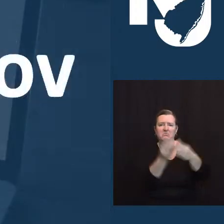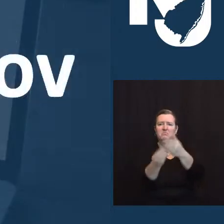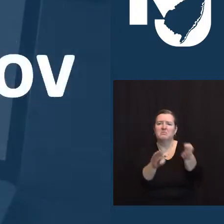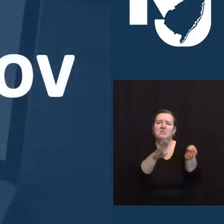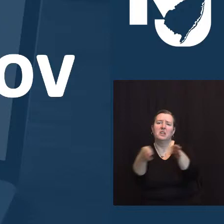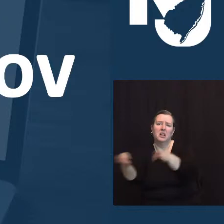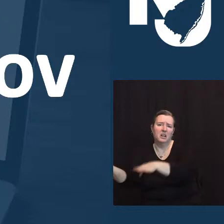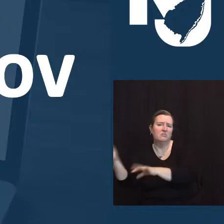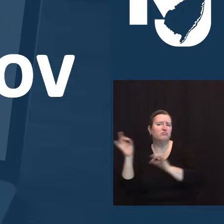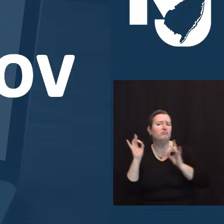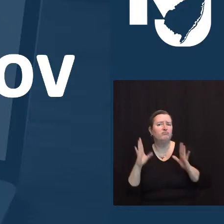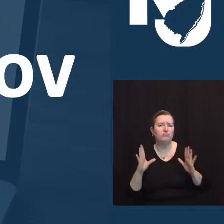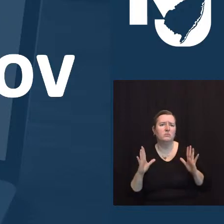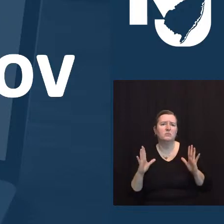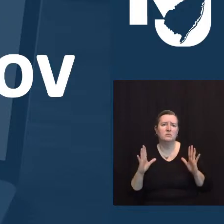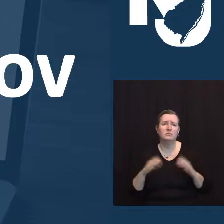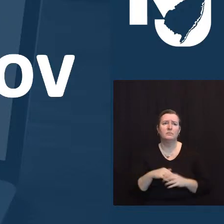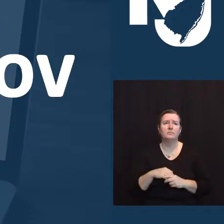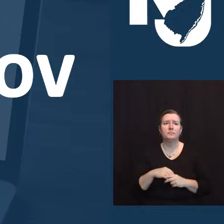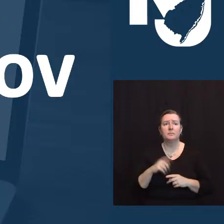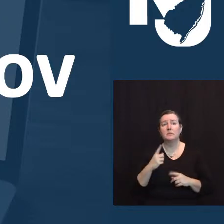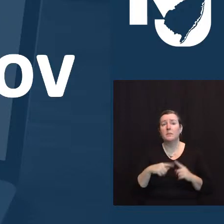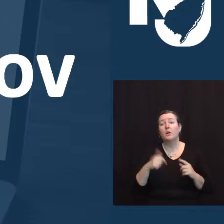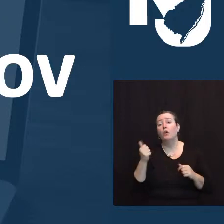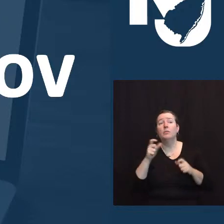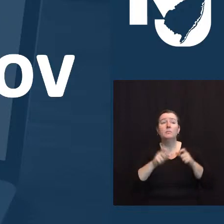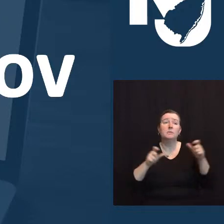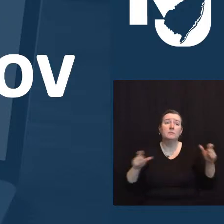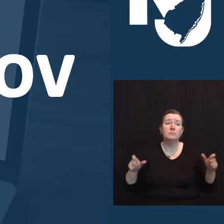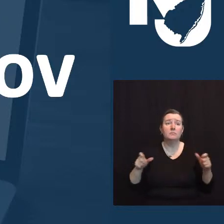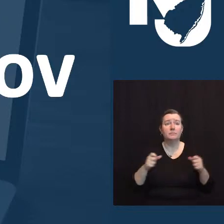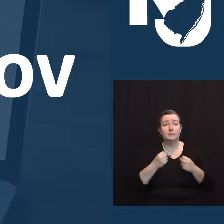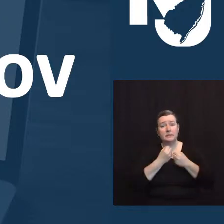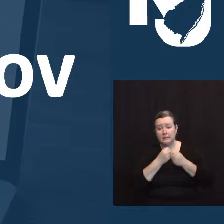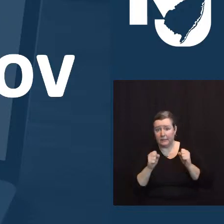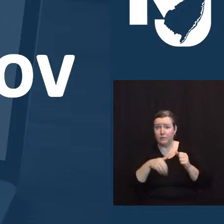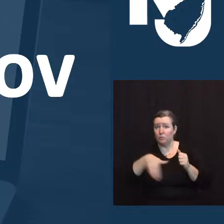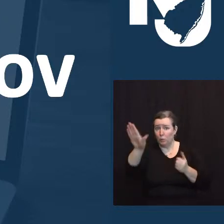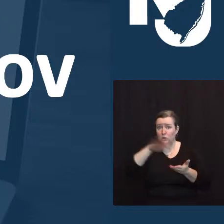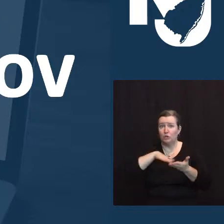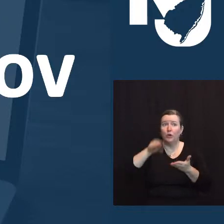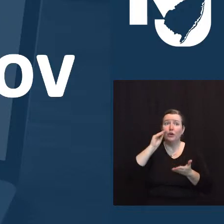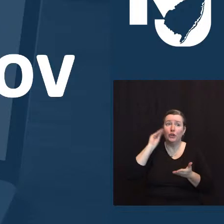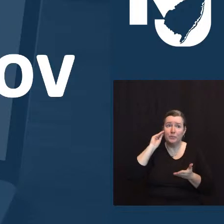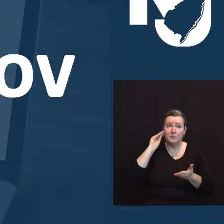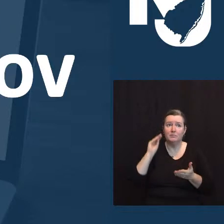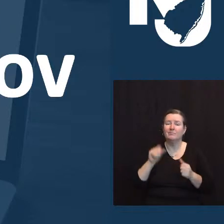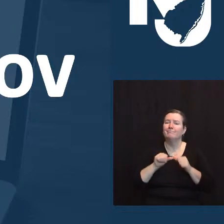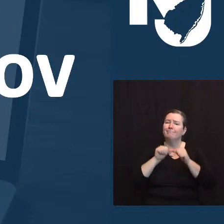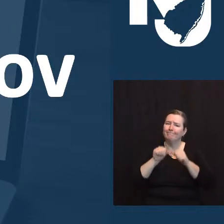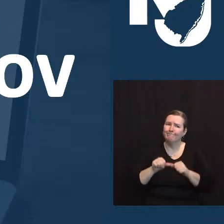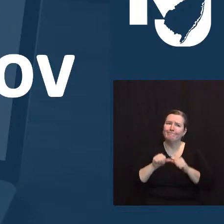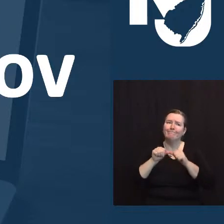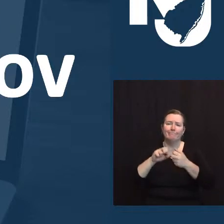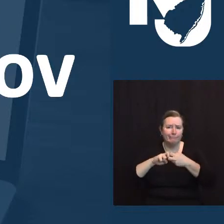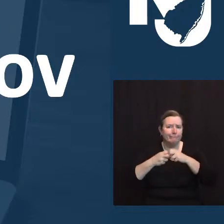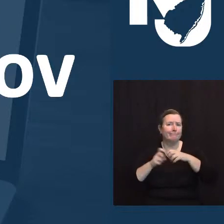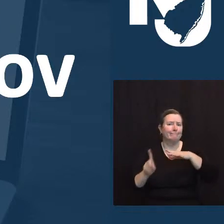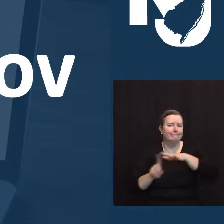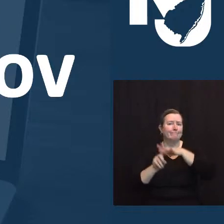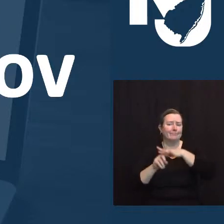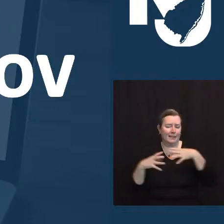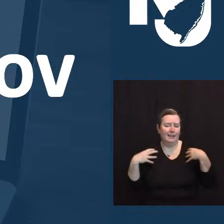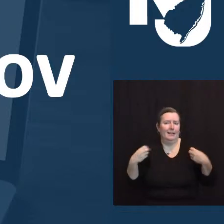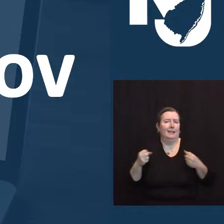who were safely discharged, yet continue to live with long-haul effects of this virus and are still on the road to